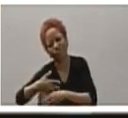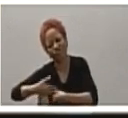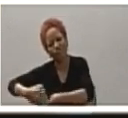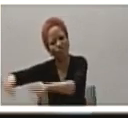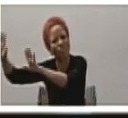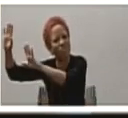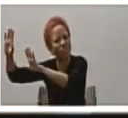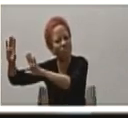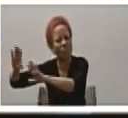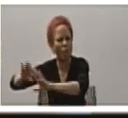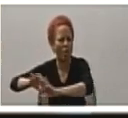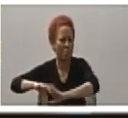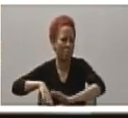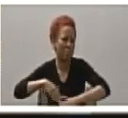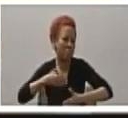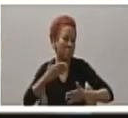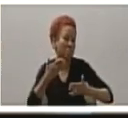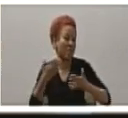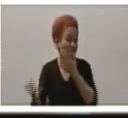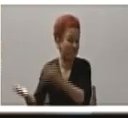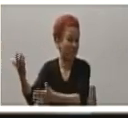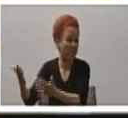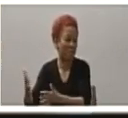up on the fire.